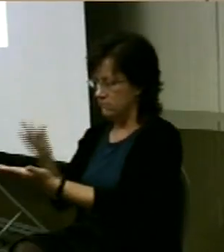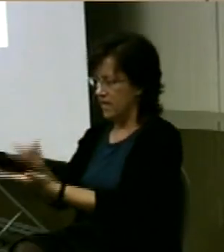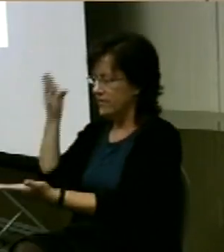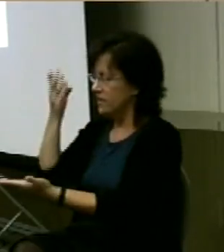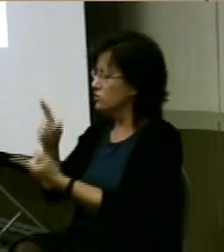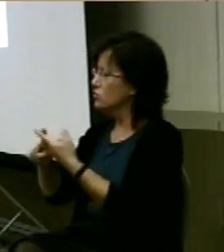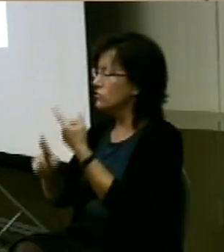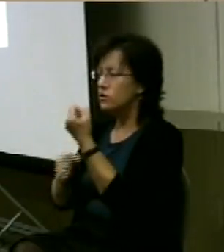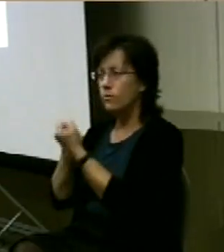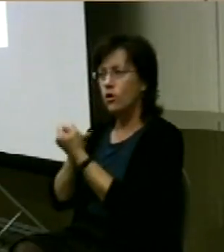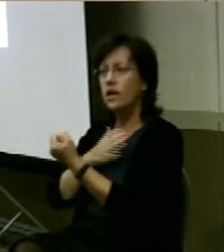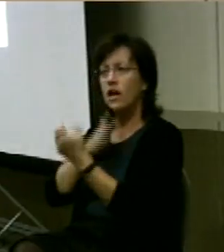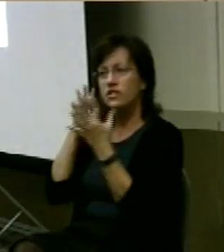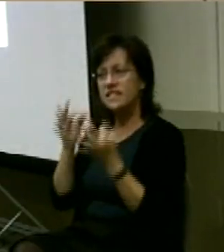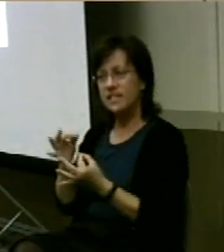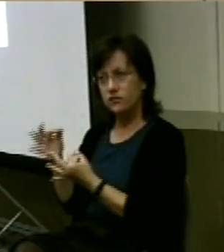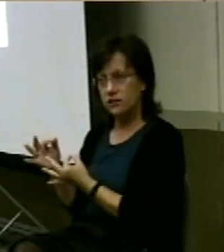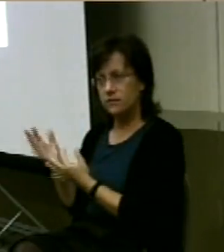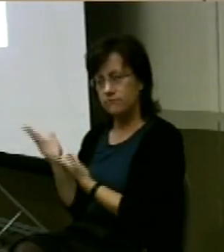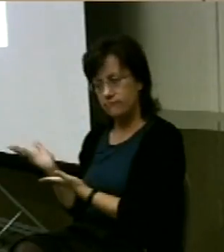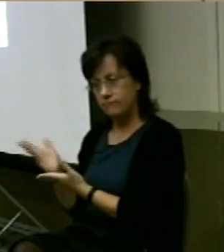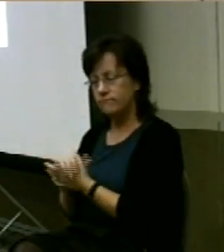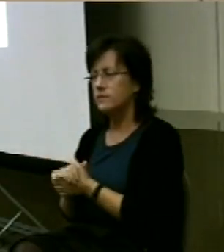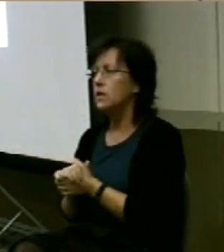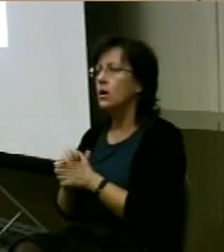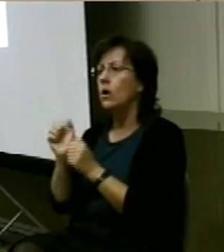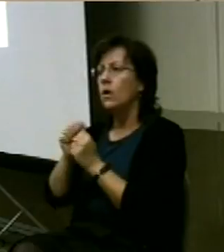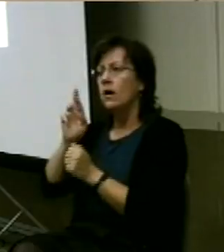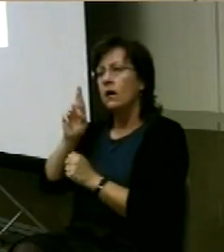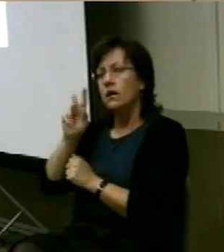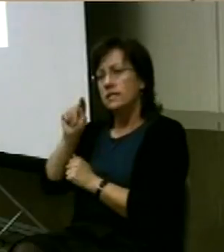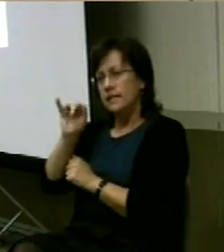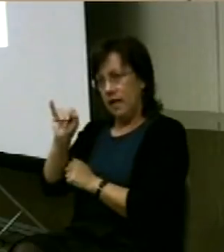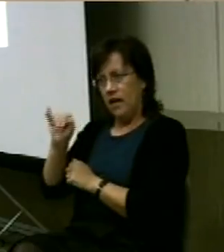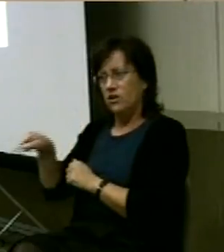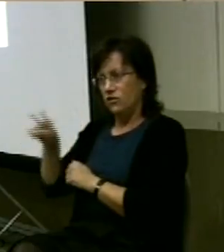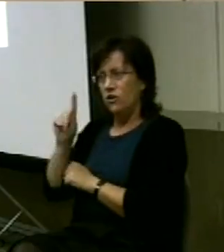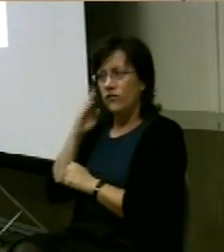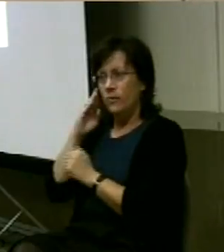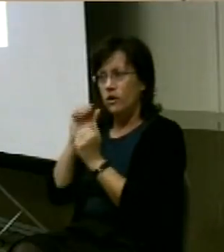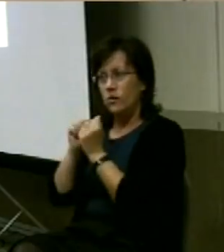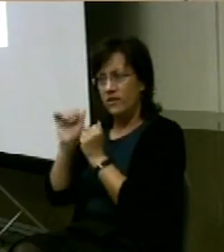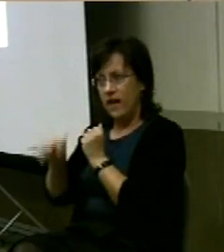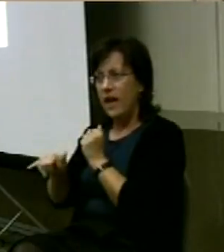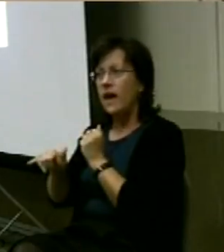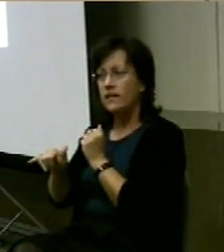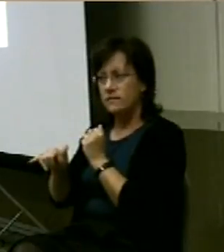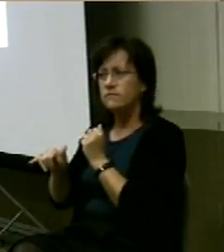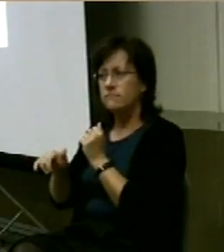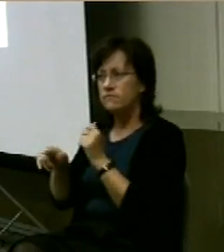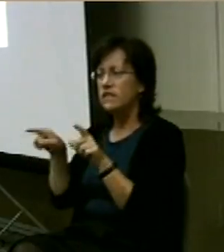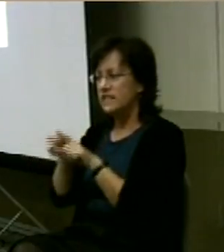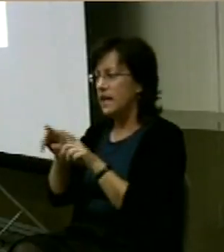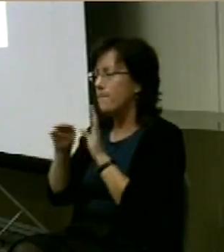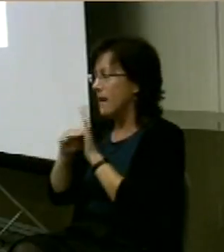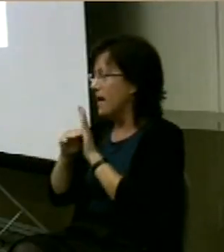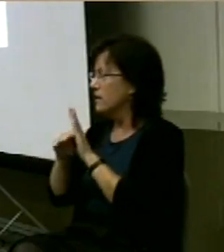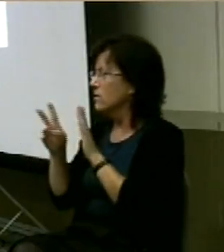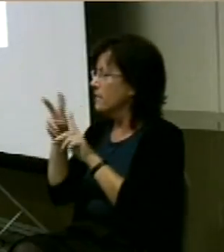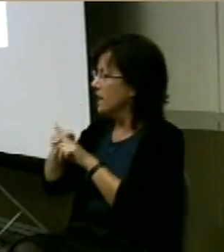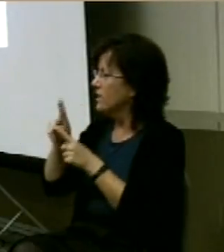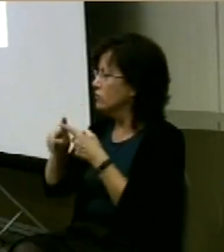support our decisions. Again, with RTI, you're all familiar with that, and this is just that same model applied to